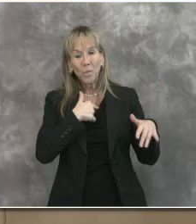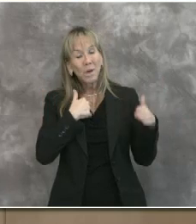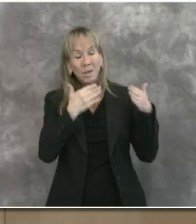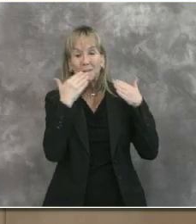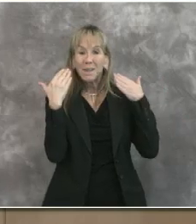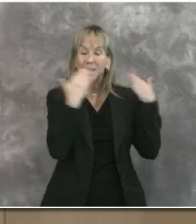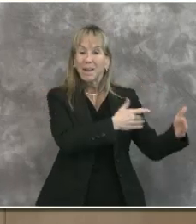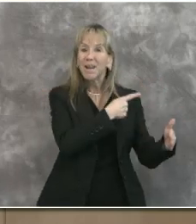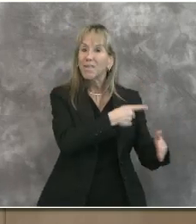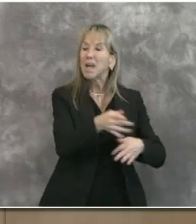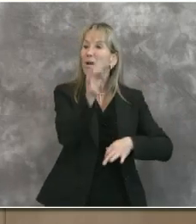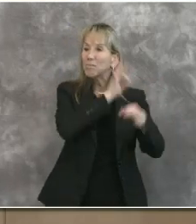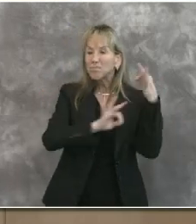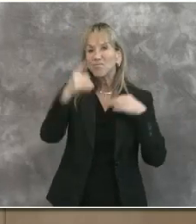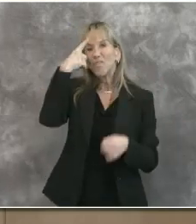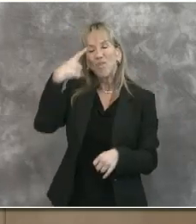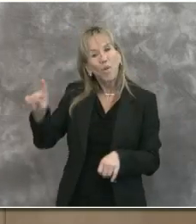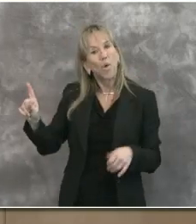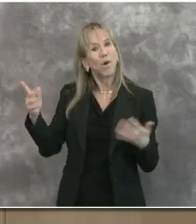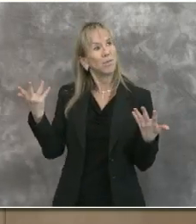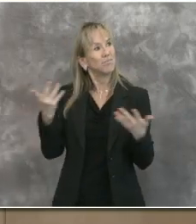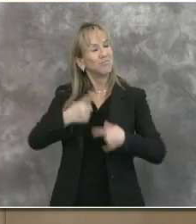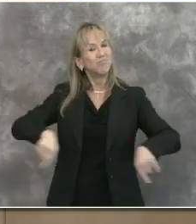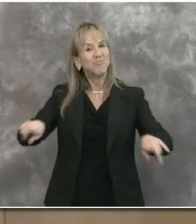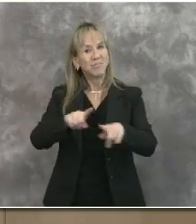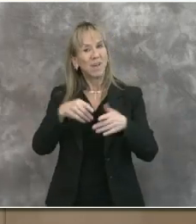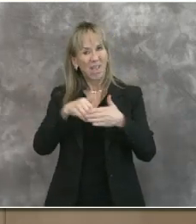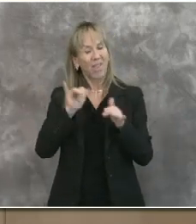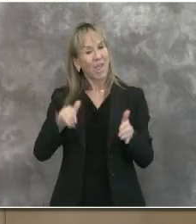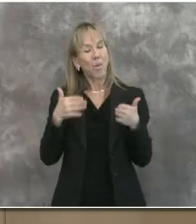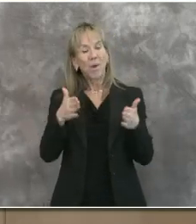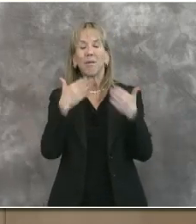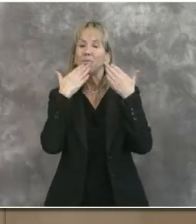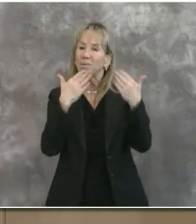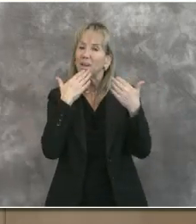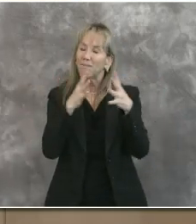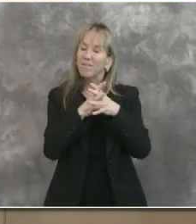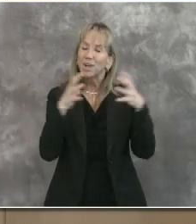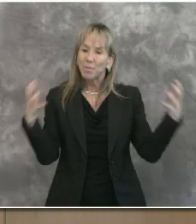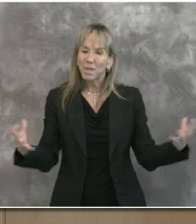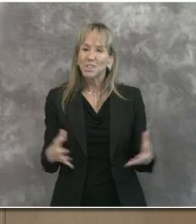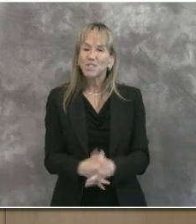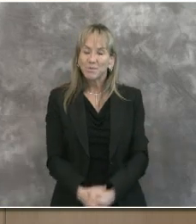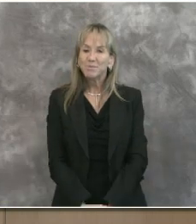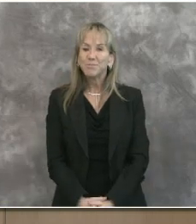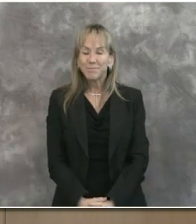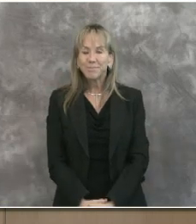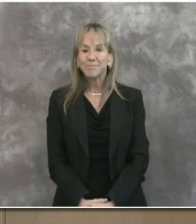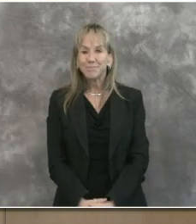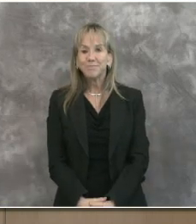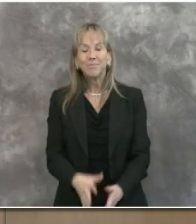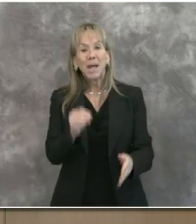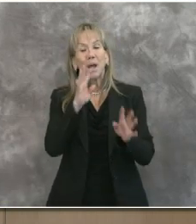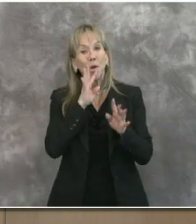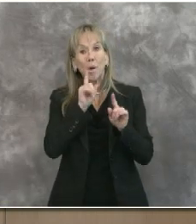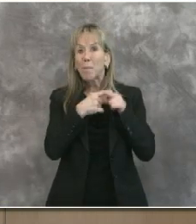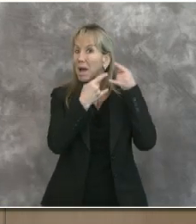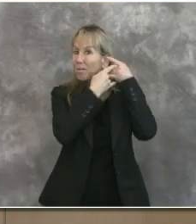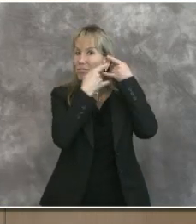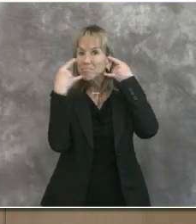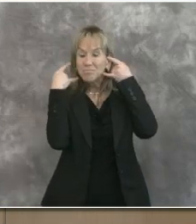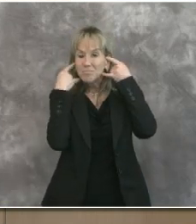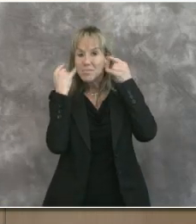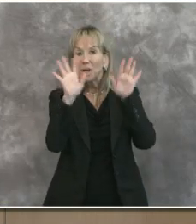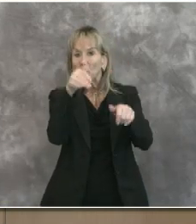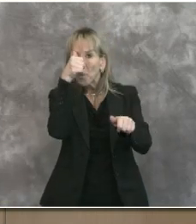giving back to society in this particular way. We thank them very, very much. And speaking of facial coverings, please